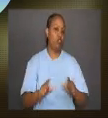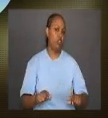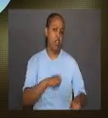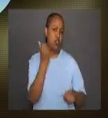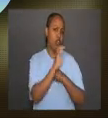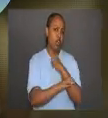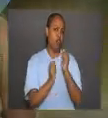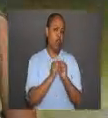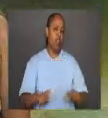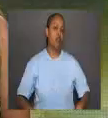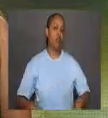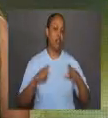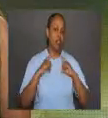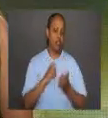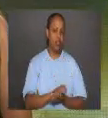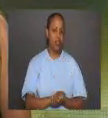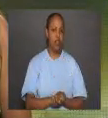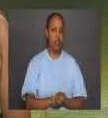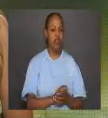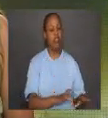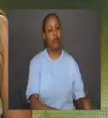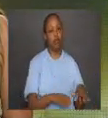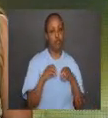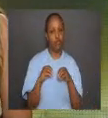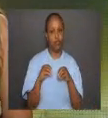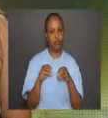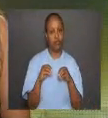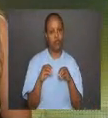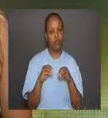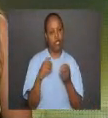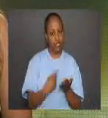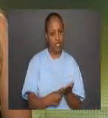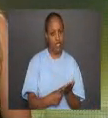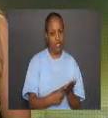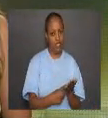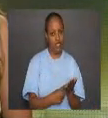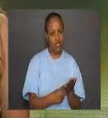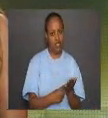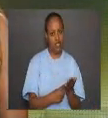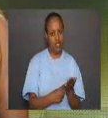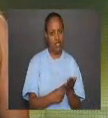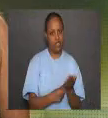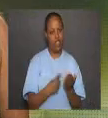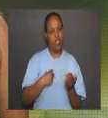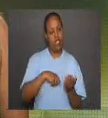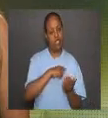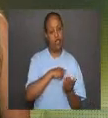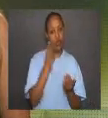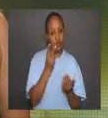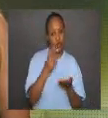other nations. Students, this is the end of both our